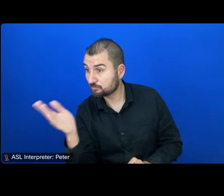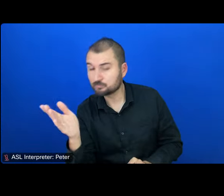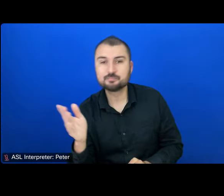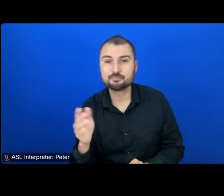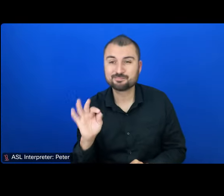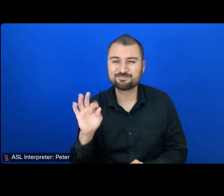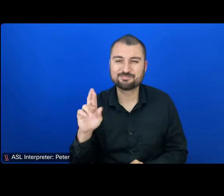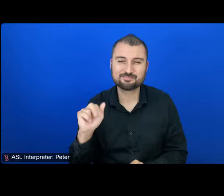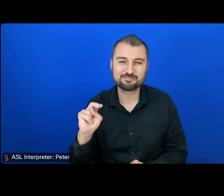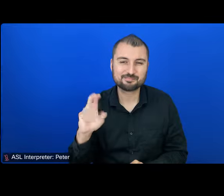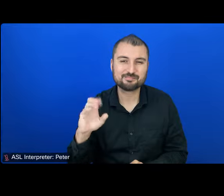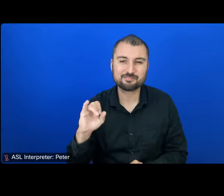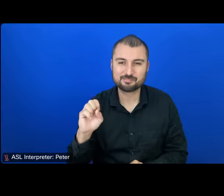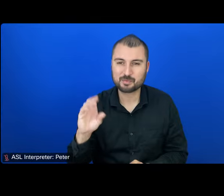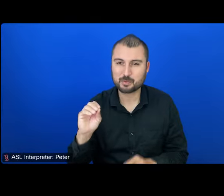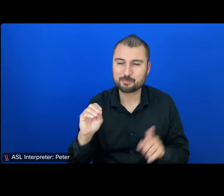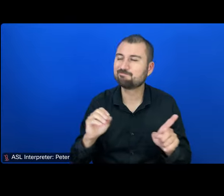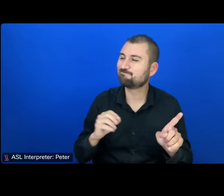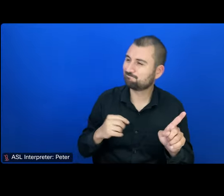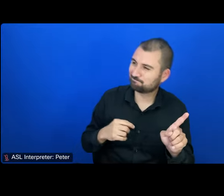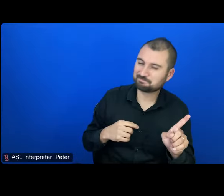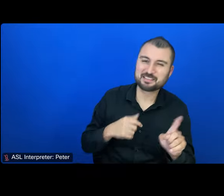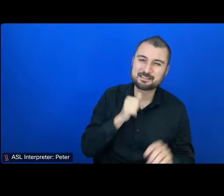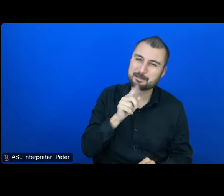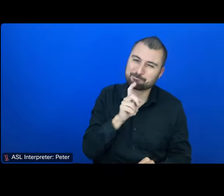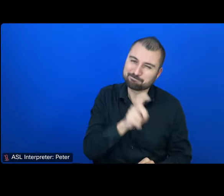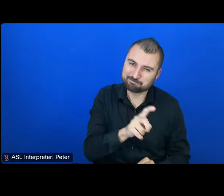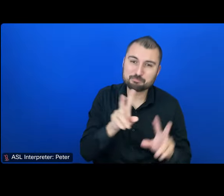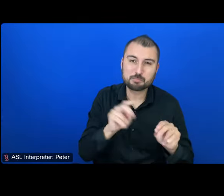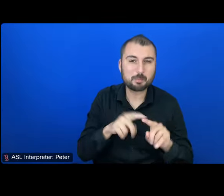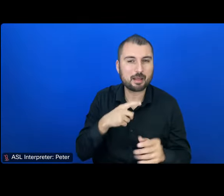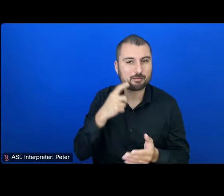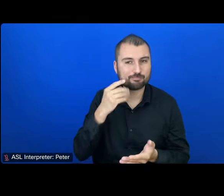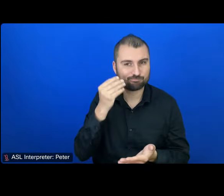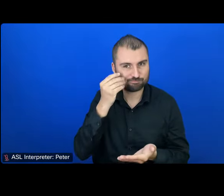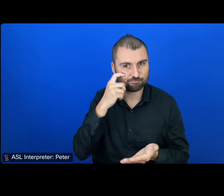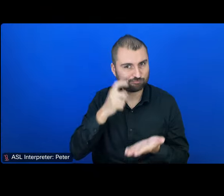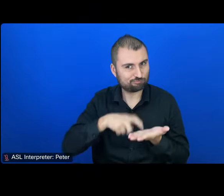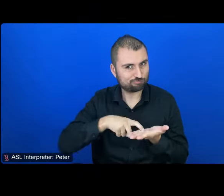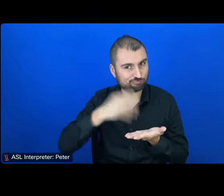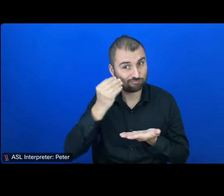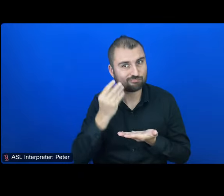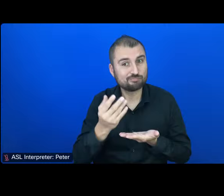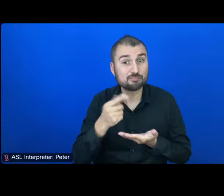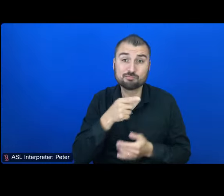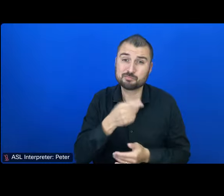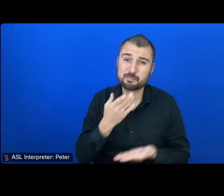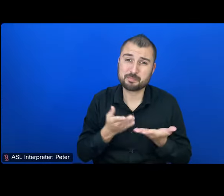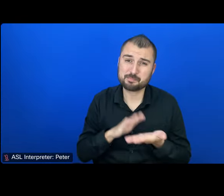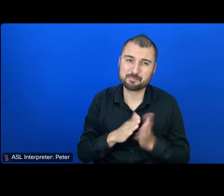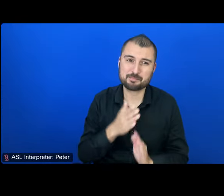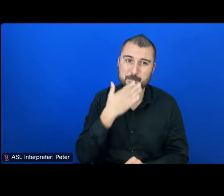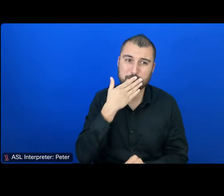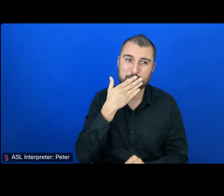Senator Francisco. Not so much a question, but I would note that you may be getting better